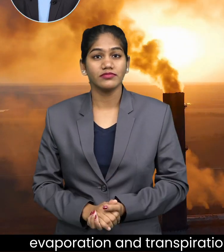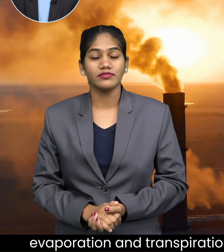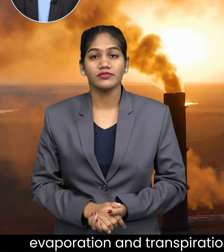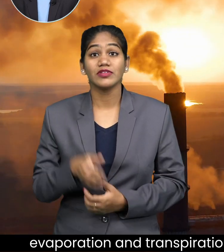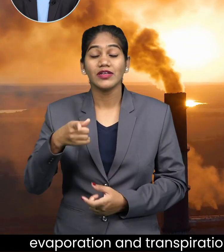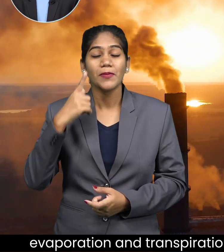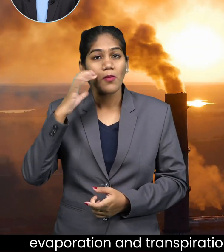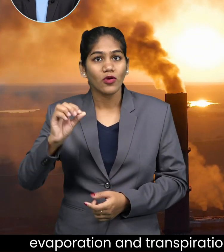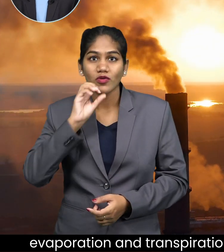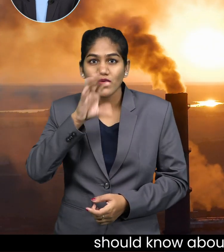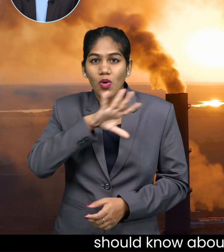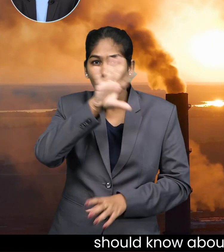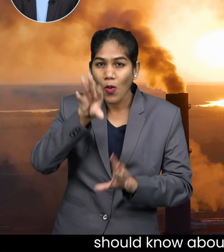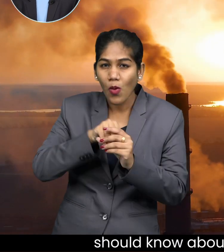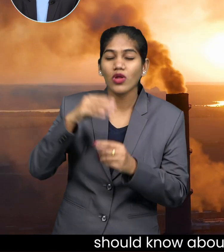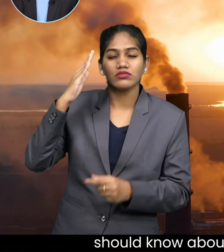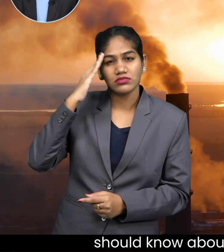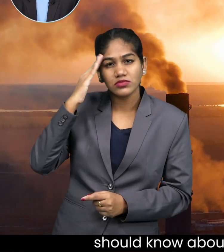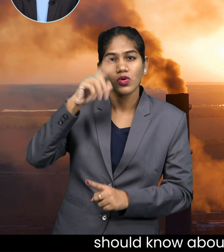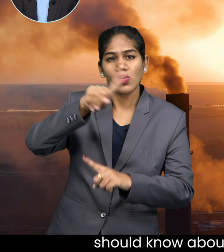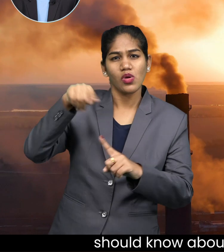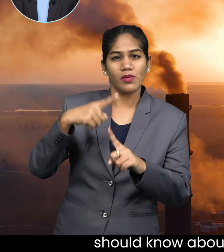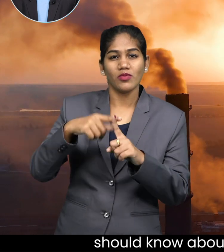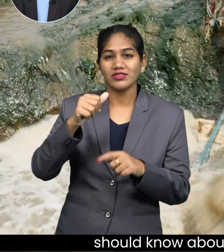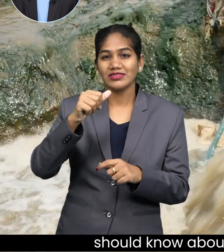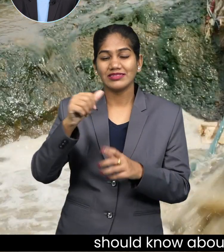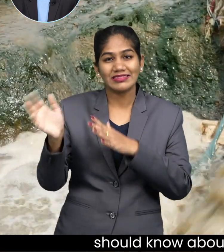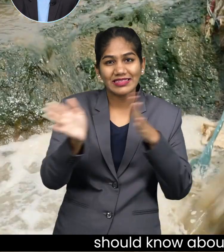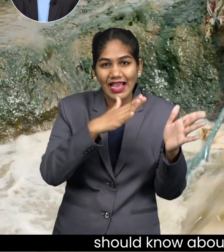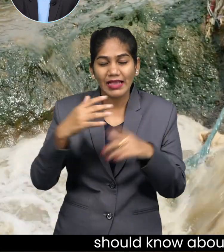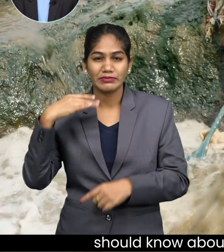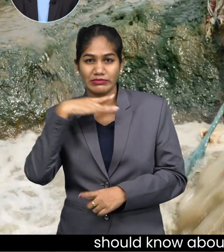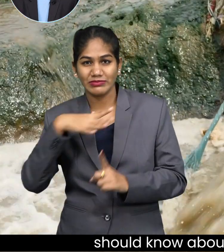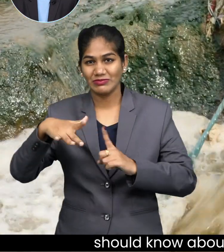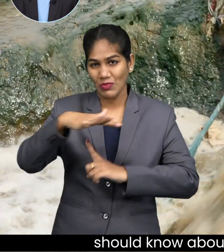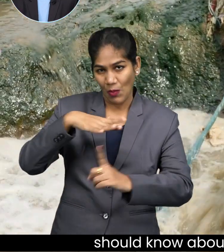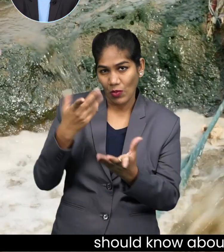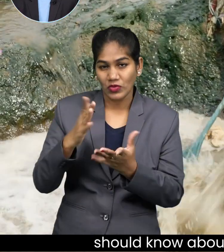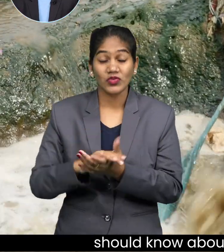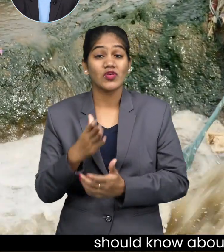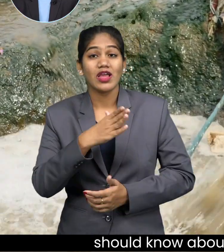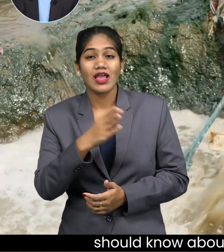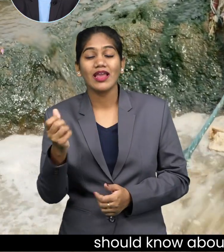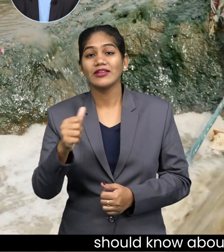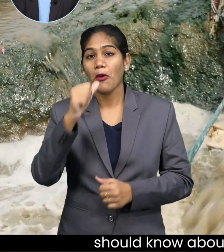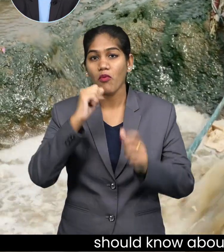which everyone should know is about air pollution and water pollution.